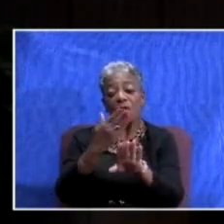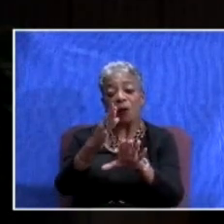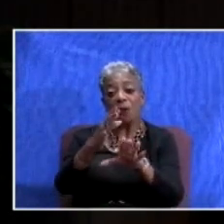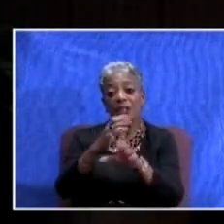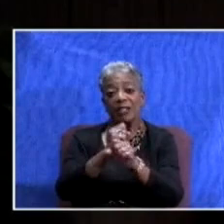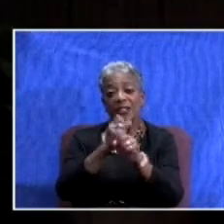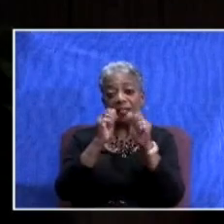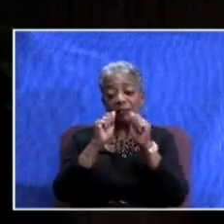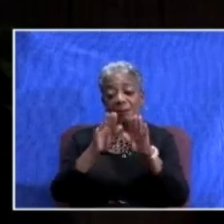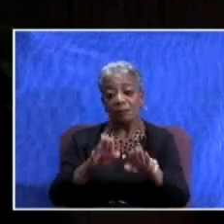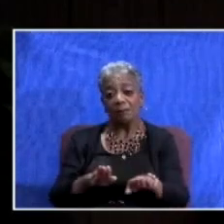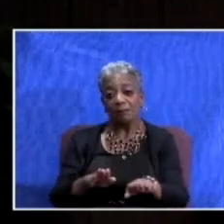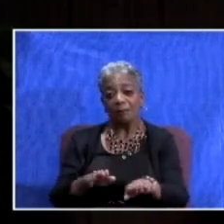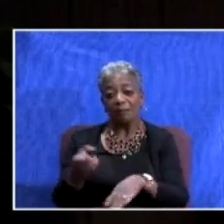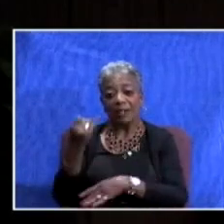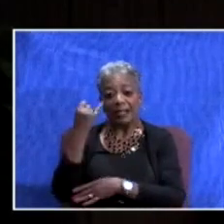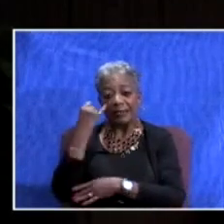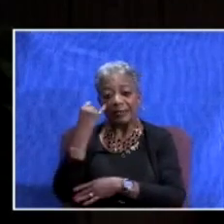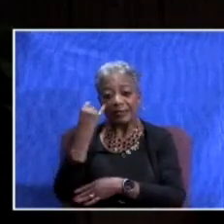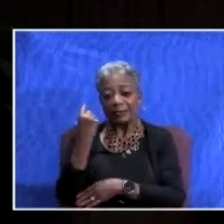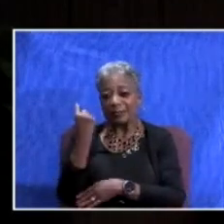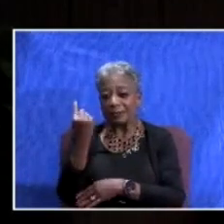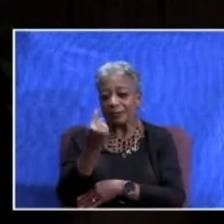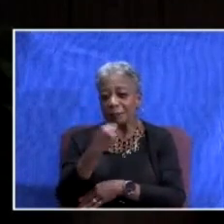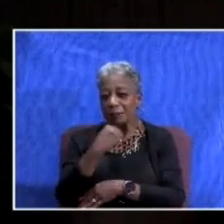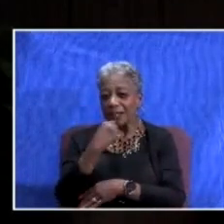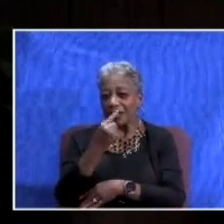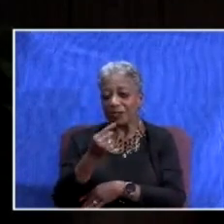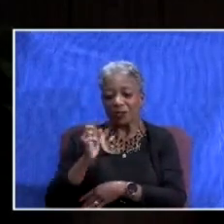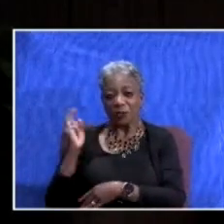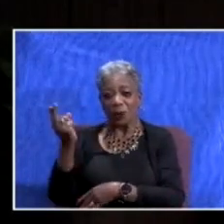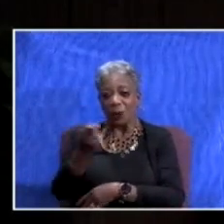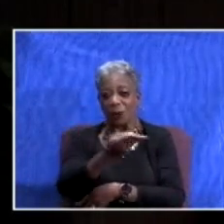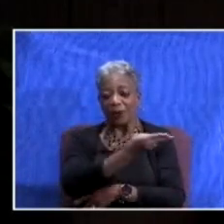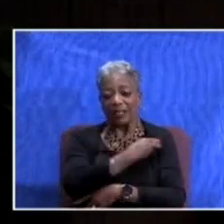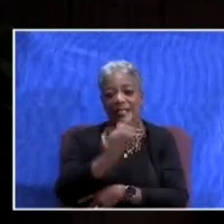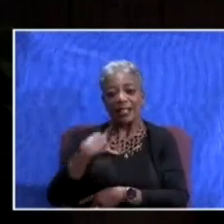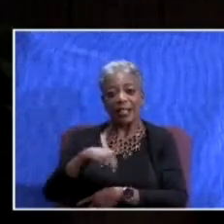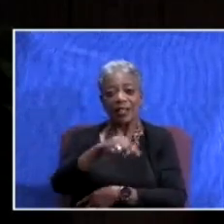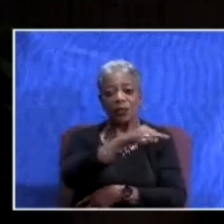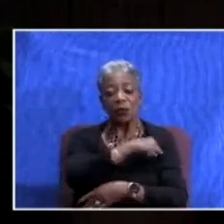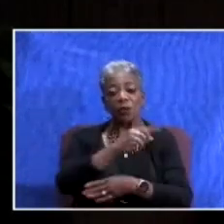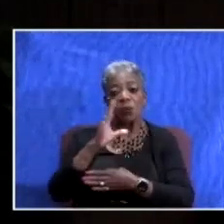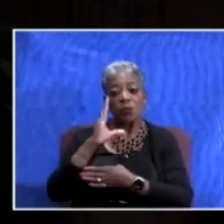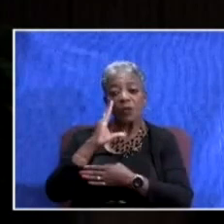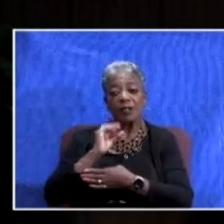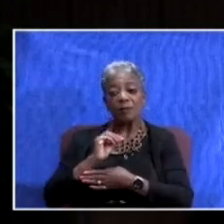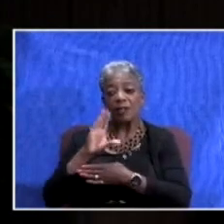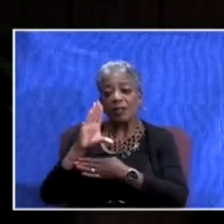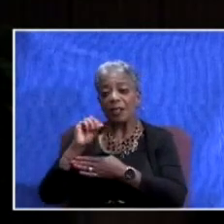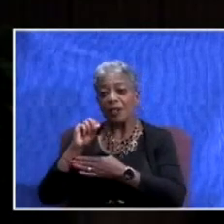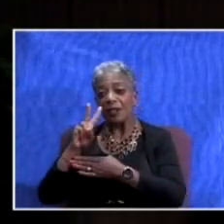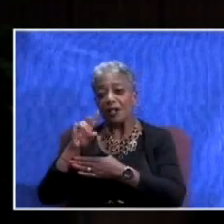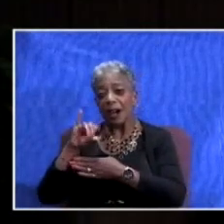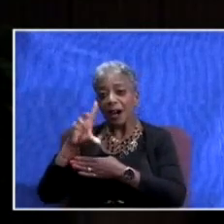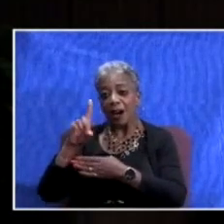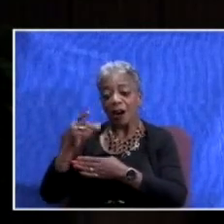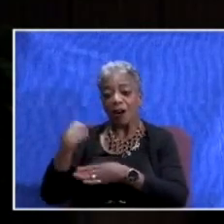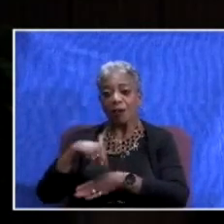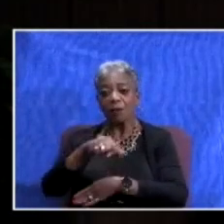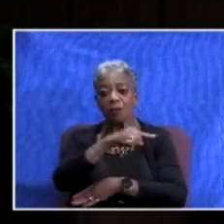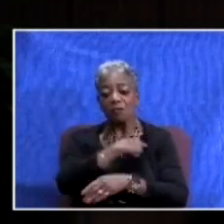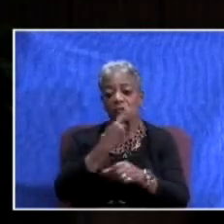someone had told us that we were going to have to go through what we have gone through, we would have sworn we would never have made